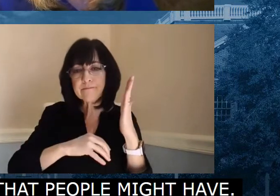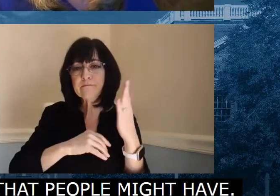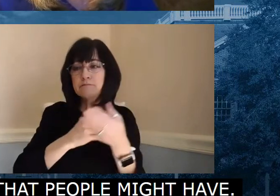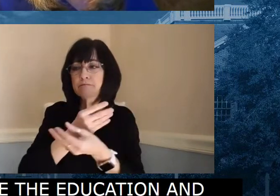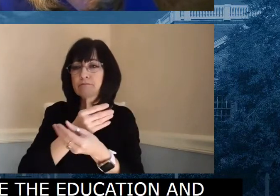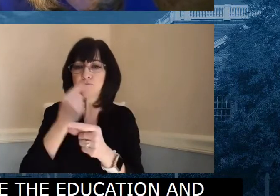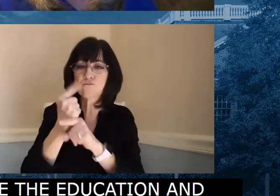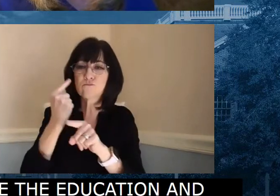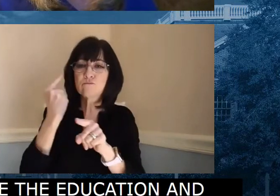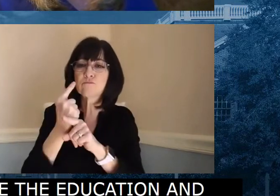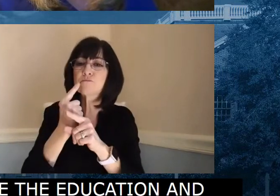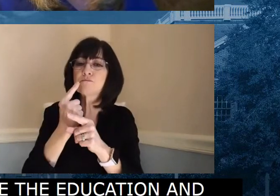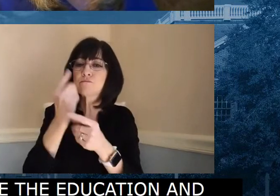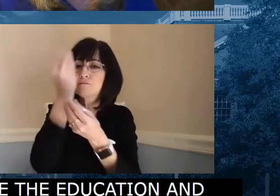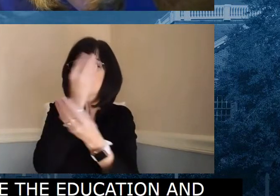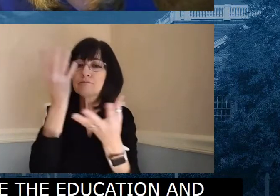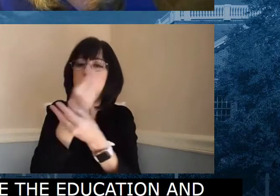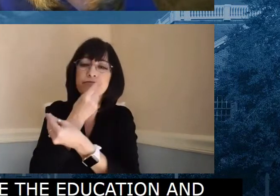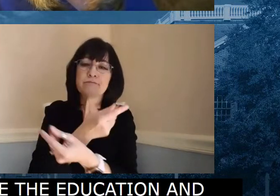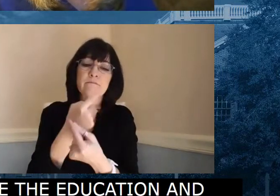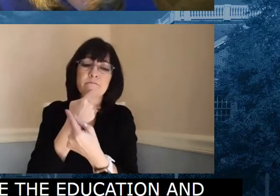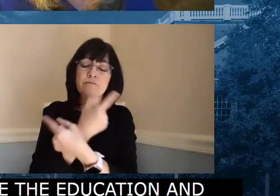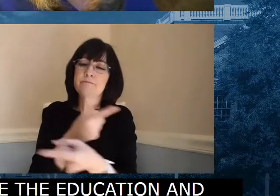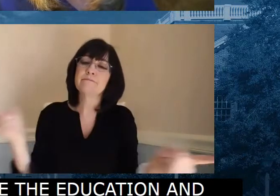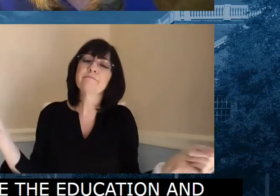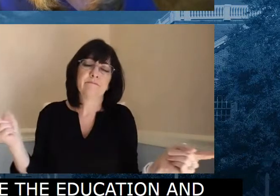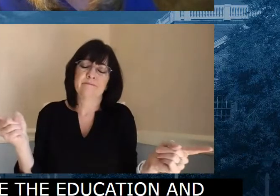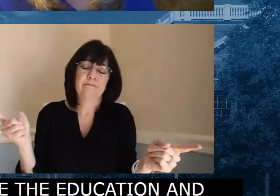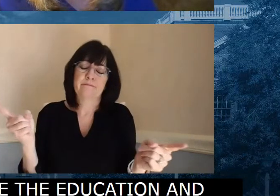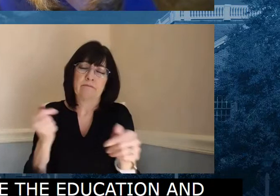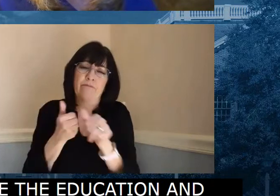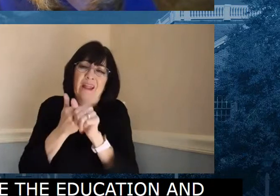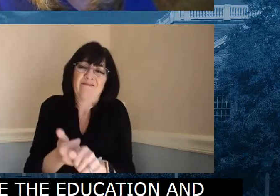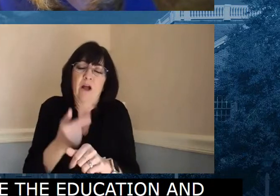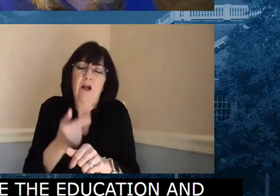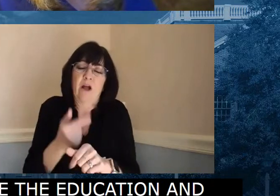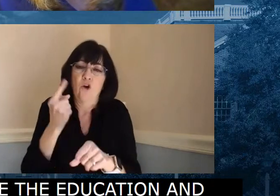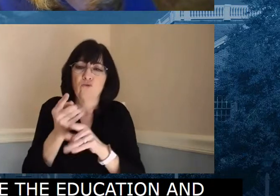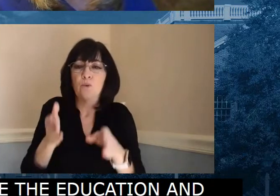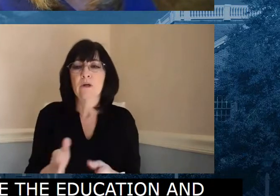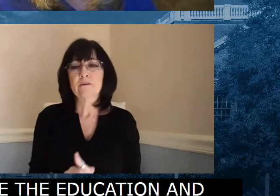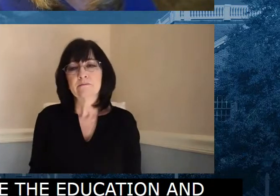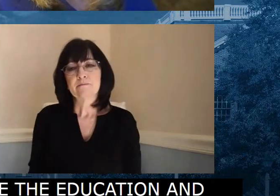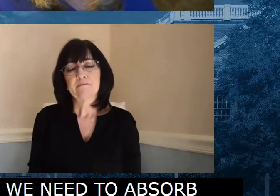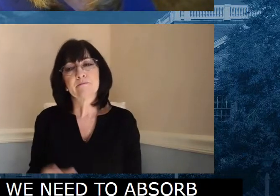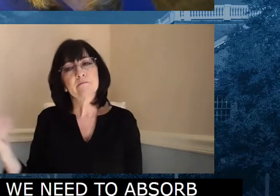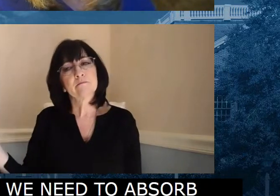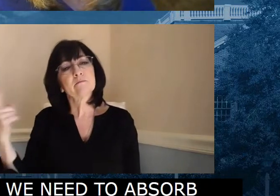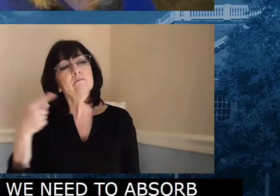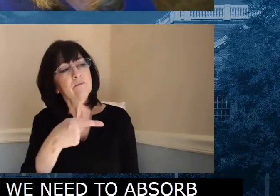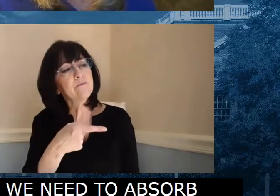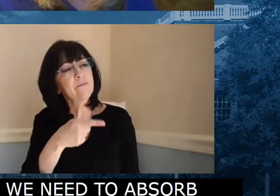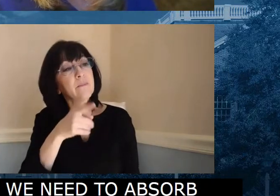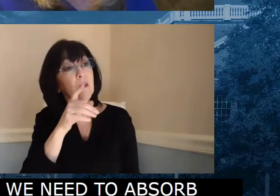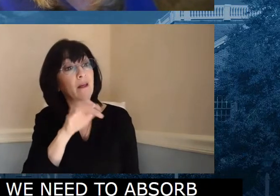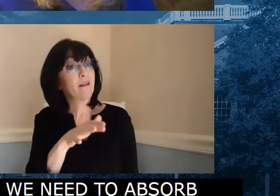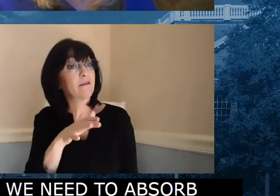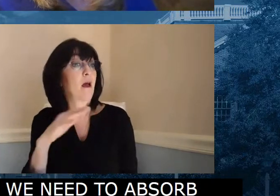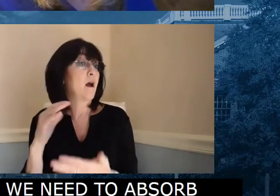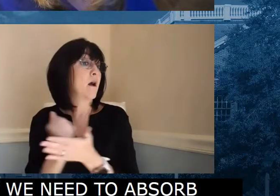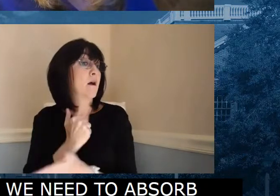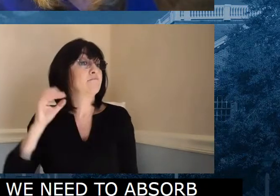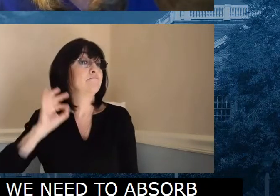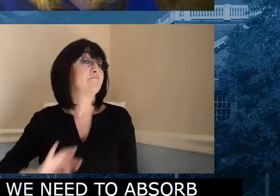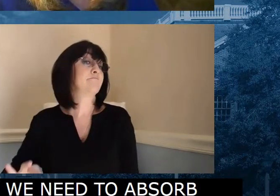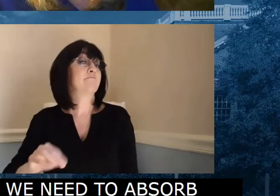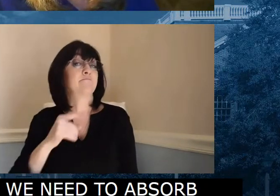time to do that in a proactive way and do it the right way. Yeah, and the advantage of doing it at Dover Downs is you